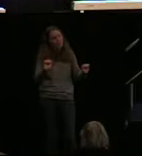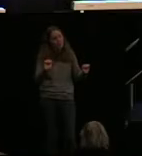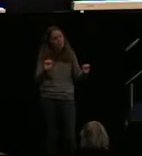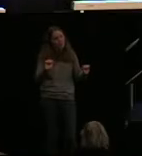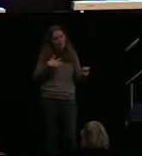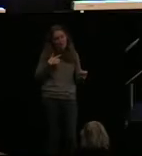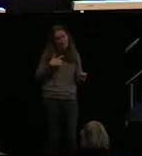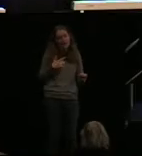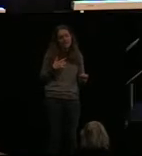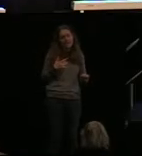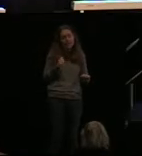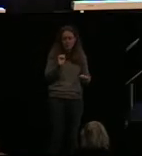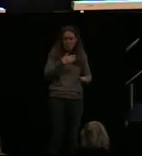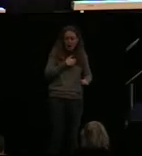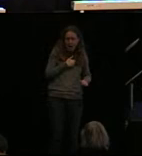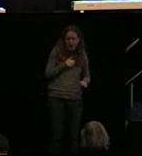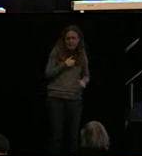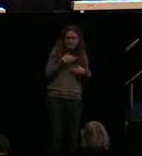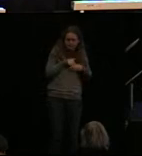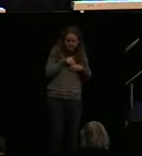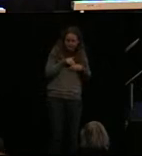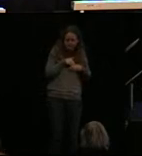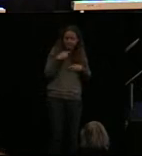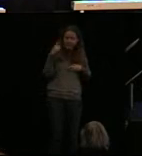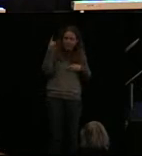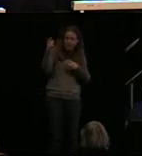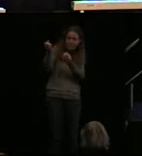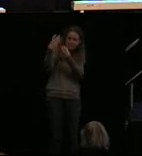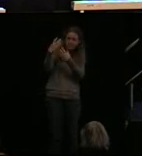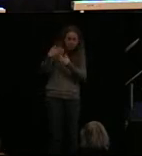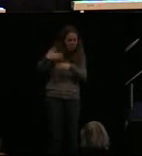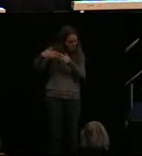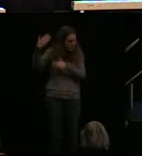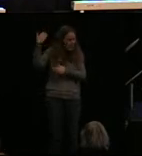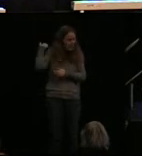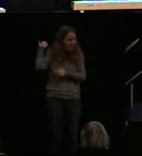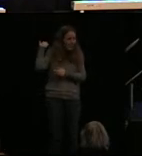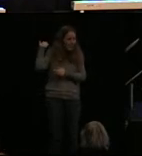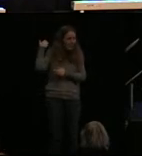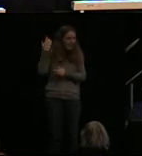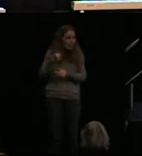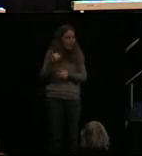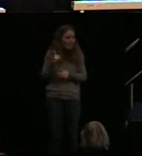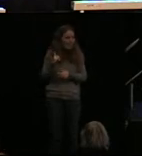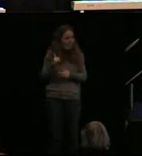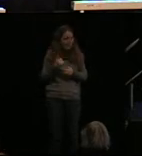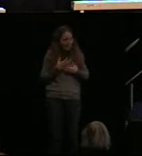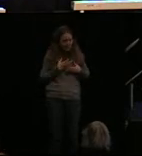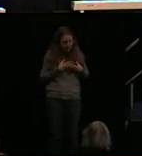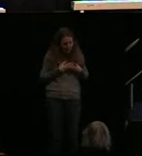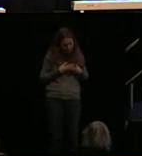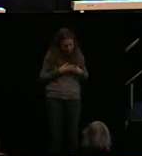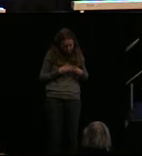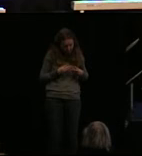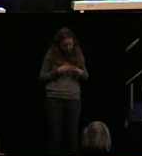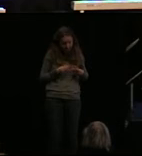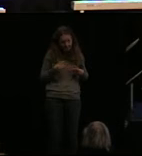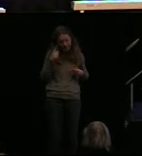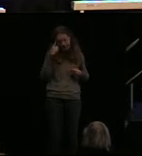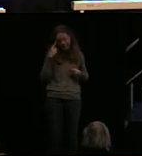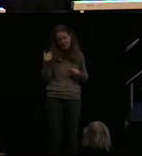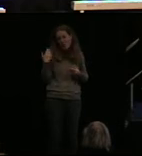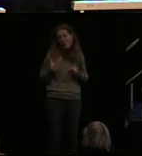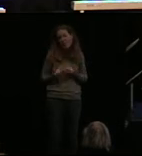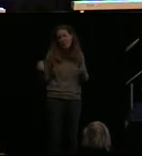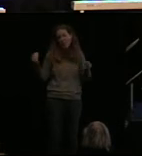in your life, that you know God spoke to you about a long time ago, and maybe it's grown dim, or you think, I've lost my calling,